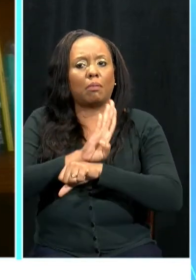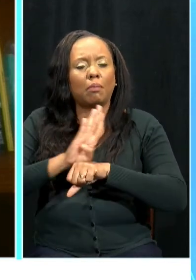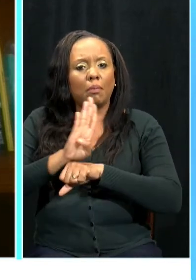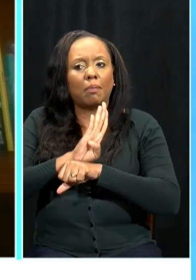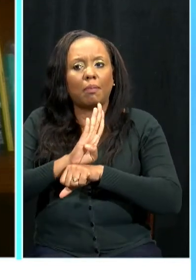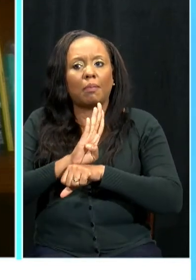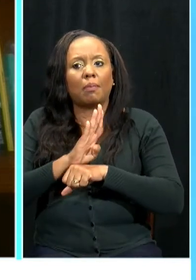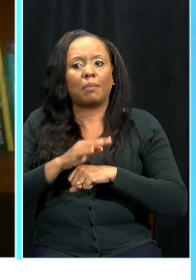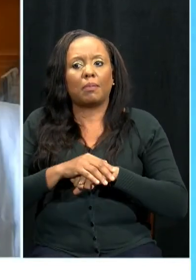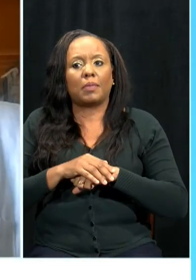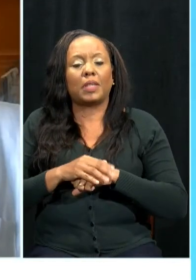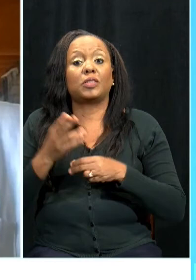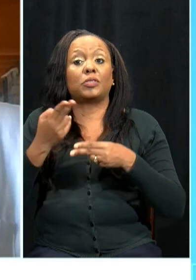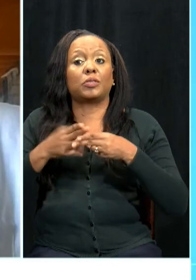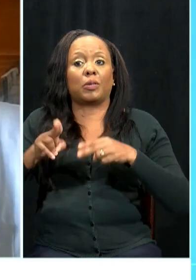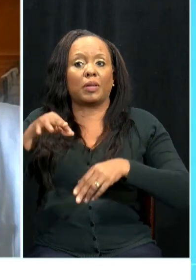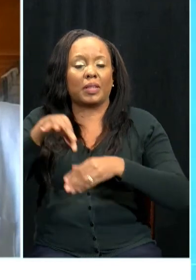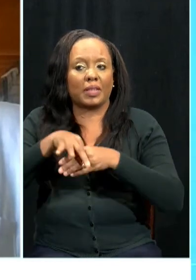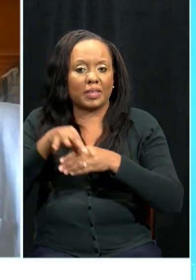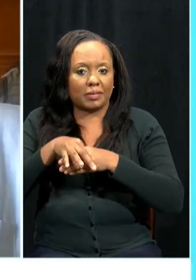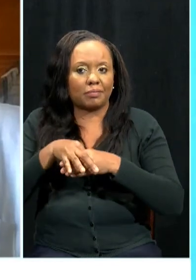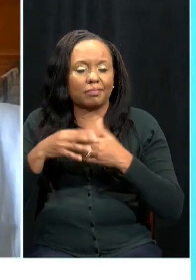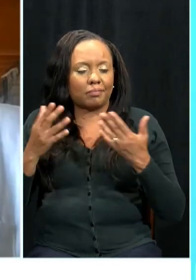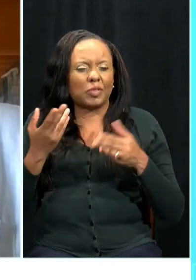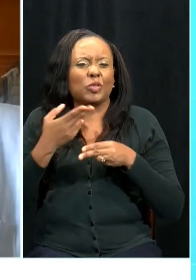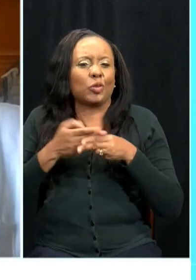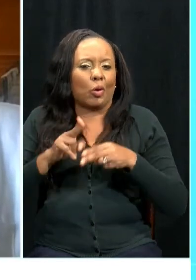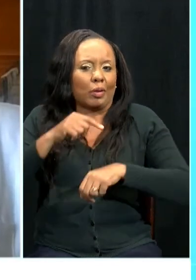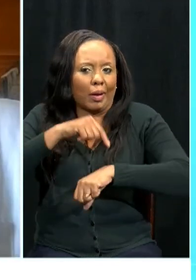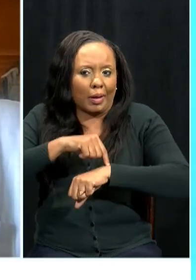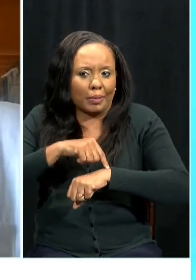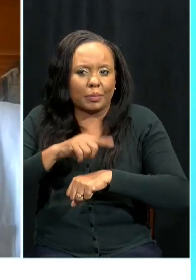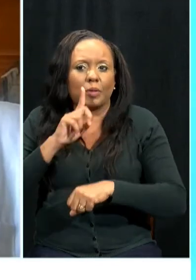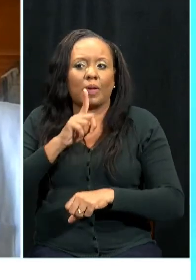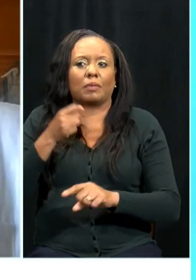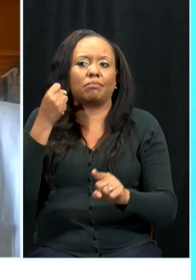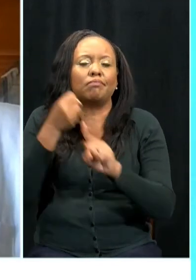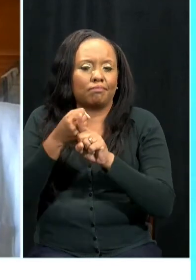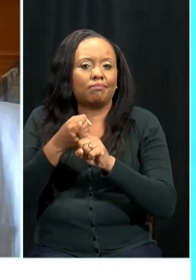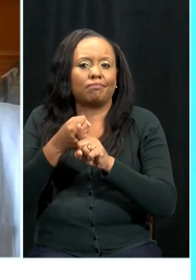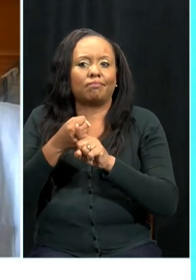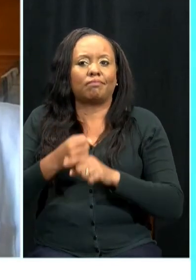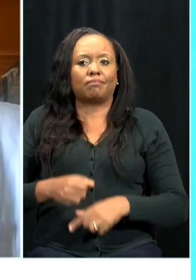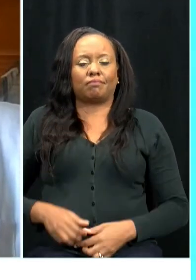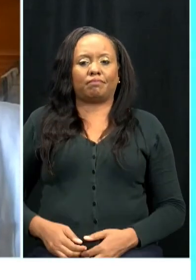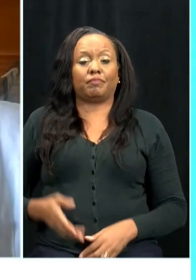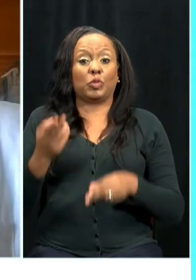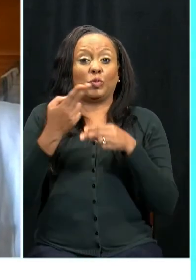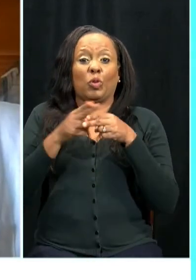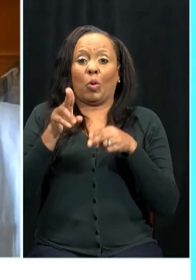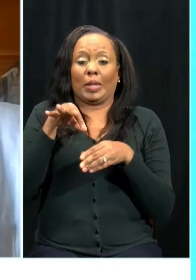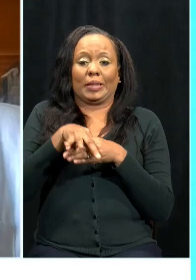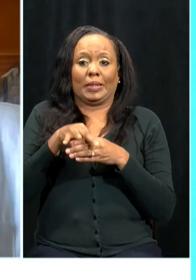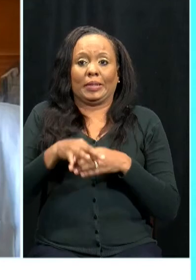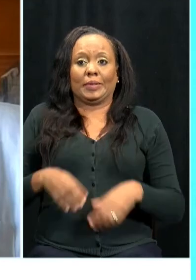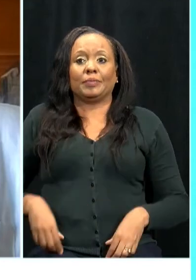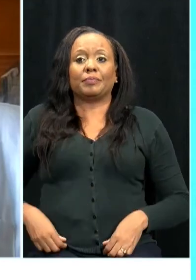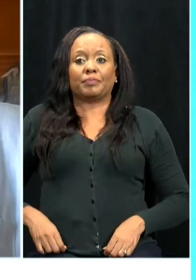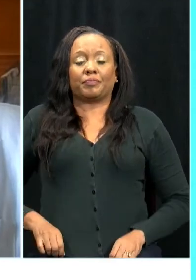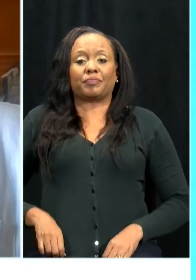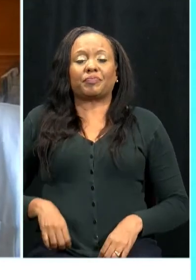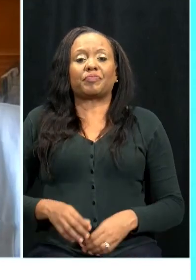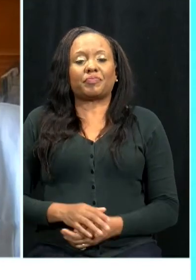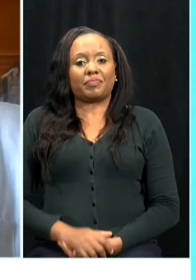a short election, and that's another factor that will impact on turnout as well. It's a short and sharp election, and